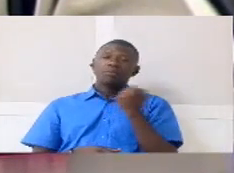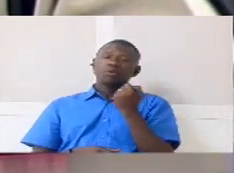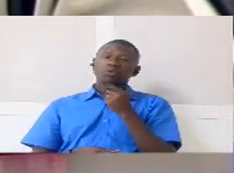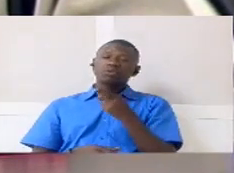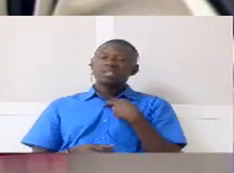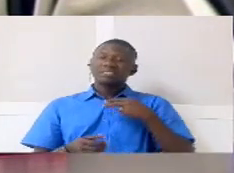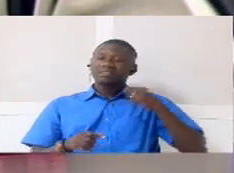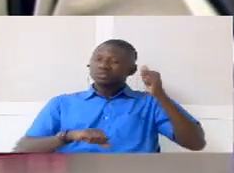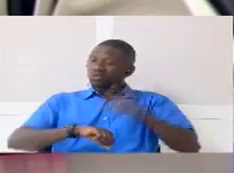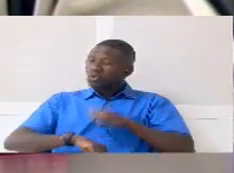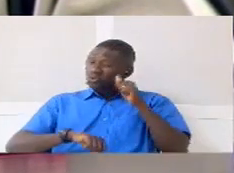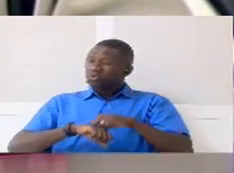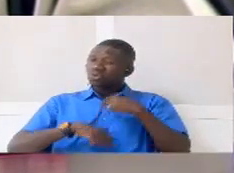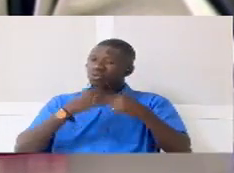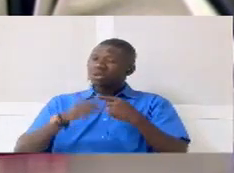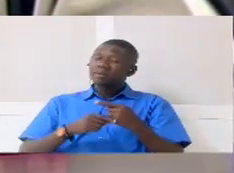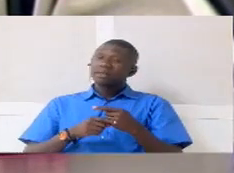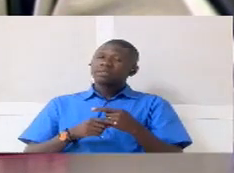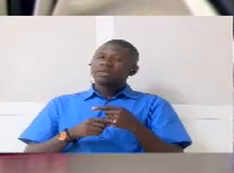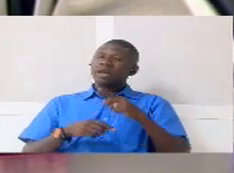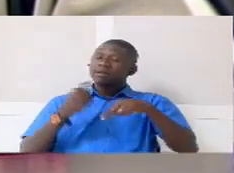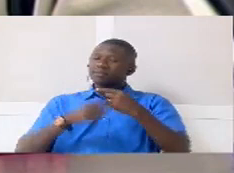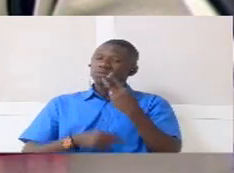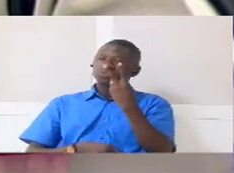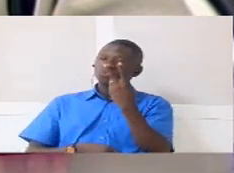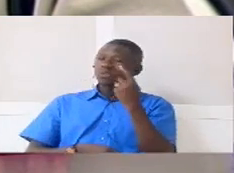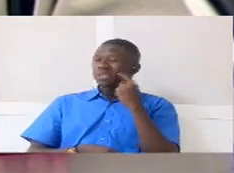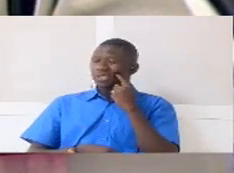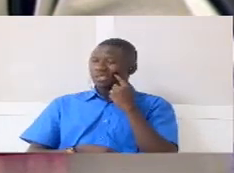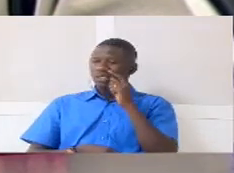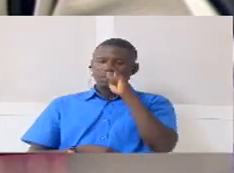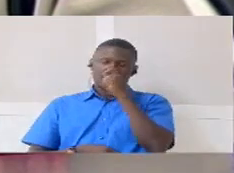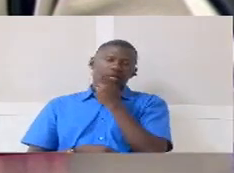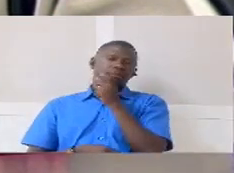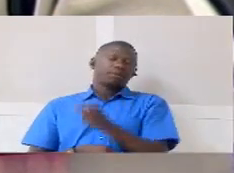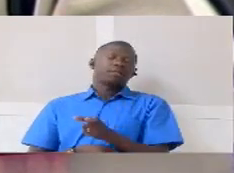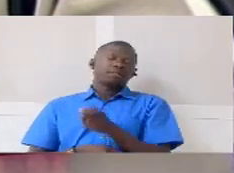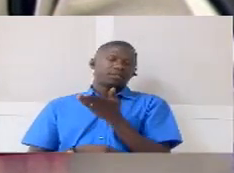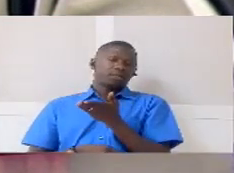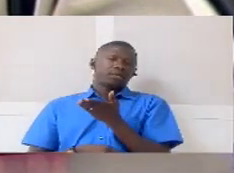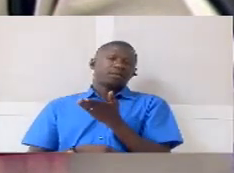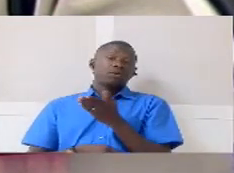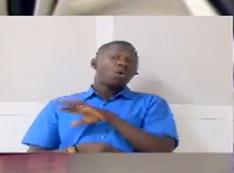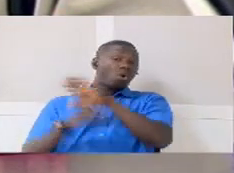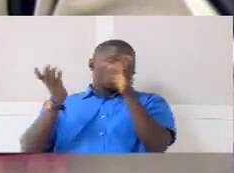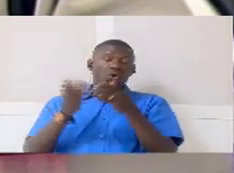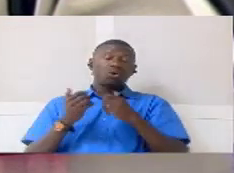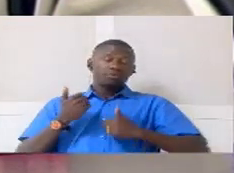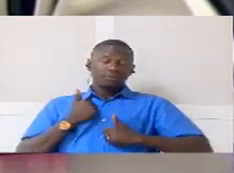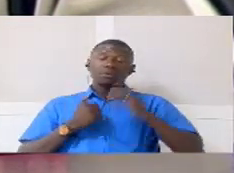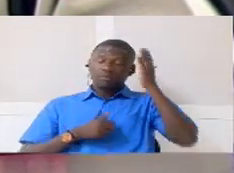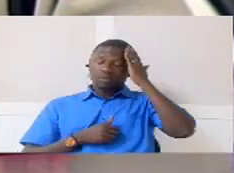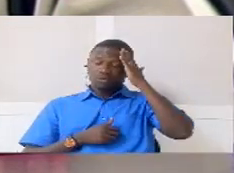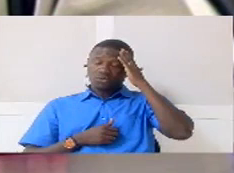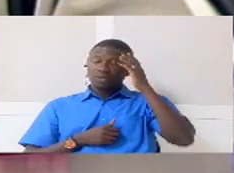Ibrahim Ajouf tajire yale wo tajire ya kola tilifula kola anatafa itelu be yo lonne wo londo betul bulu silango